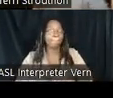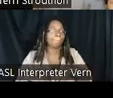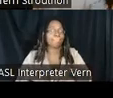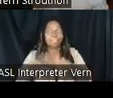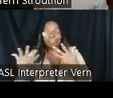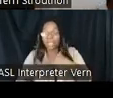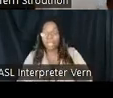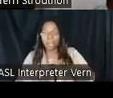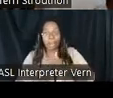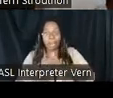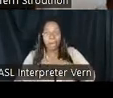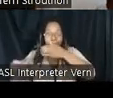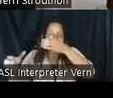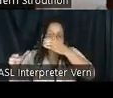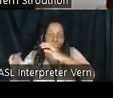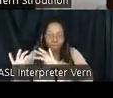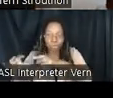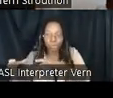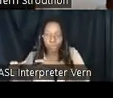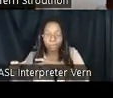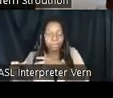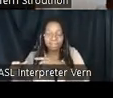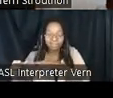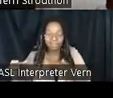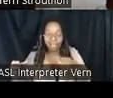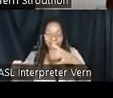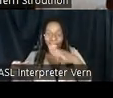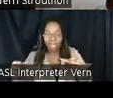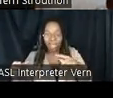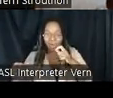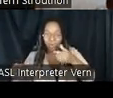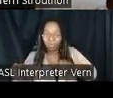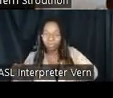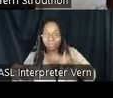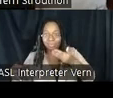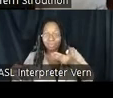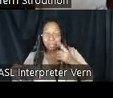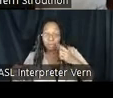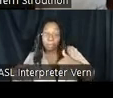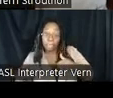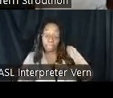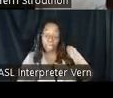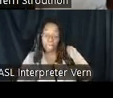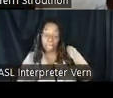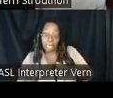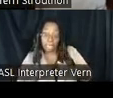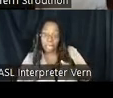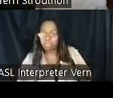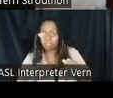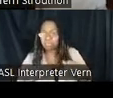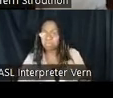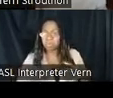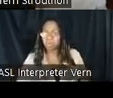group, attachment in our work group, we've chosen that over our authenticity many times. So it's scary to figure out how to show up. And so it